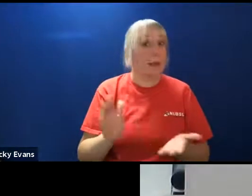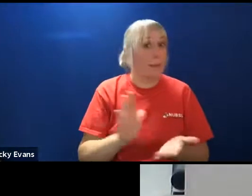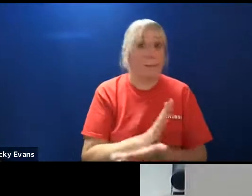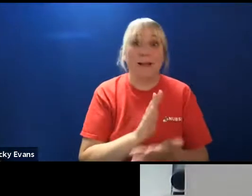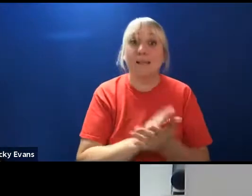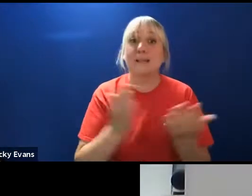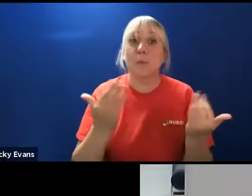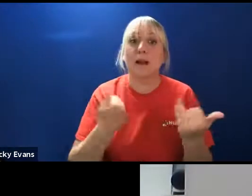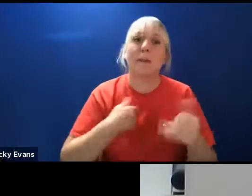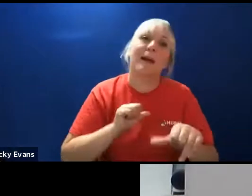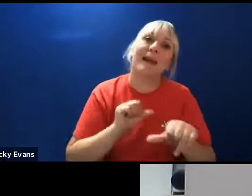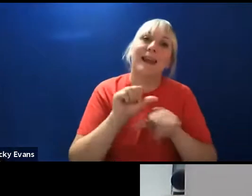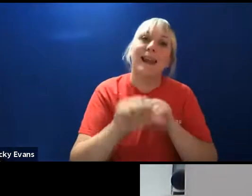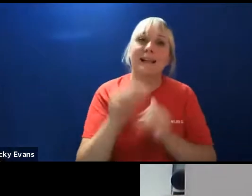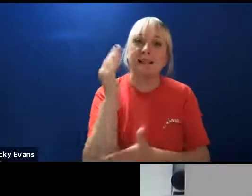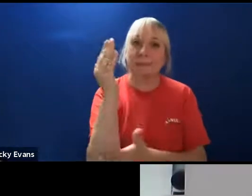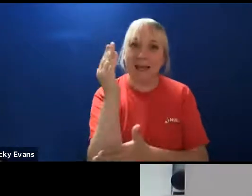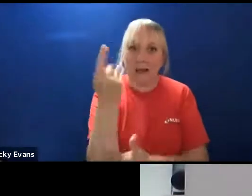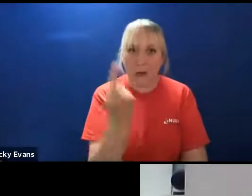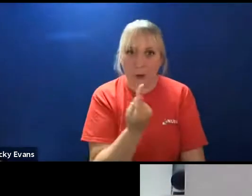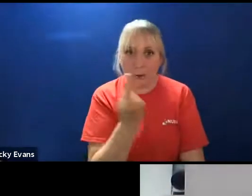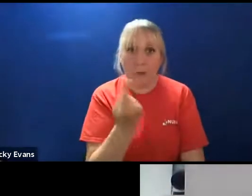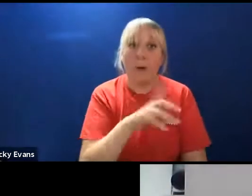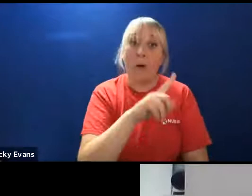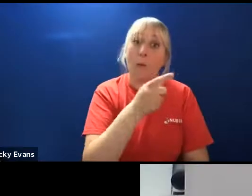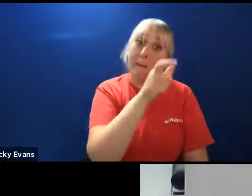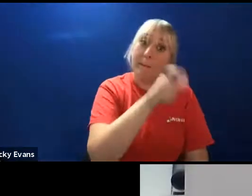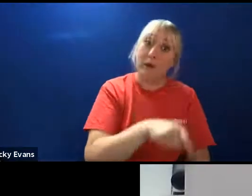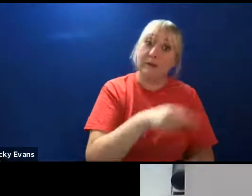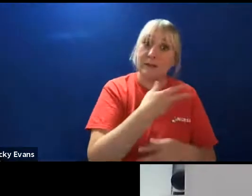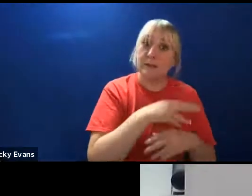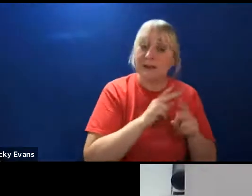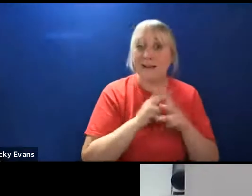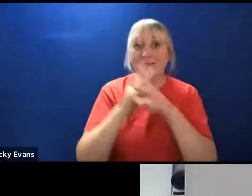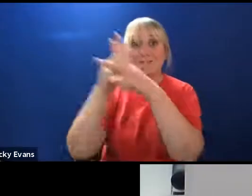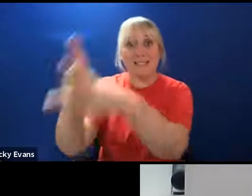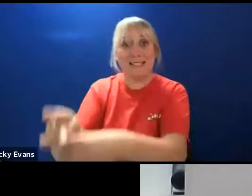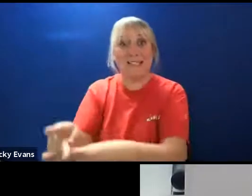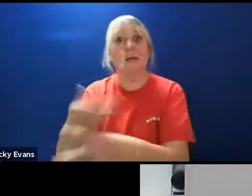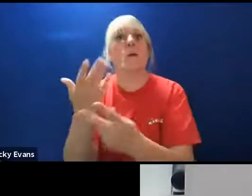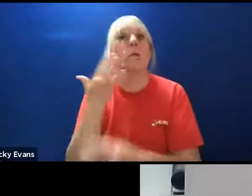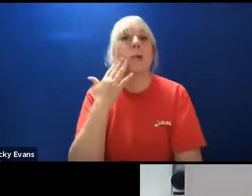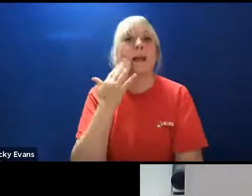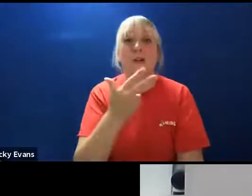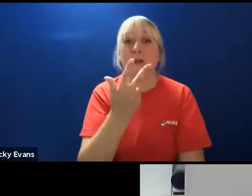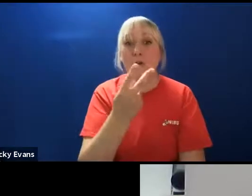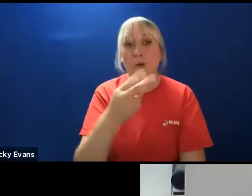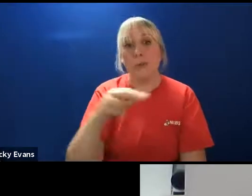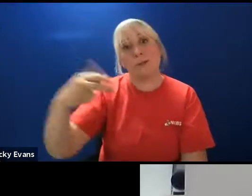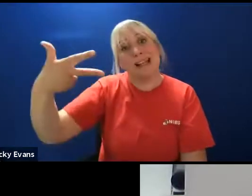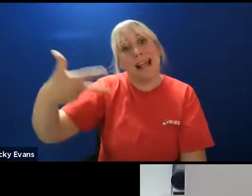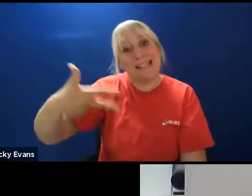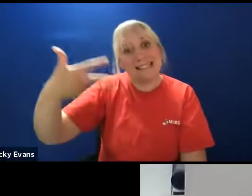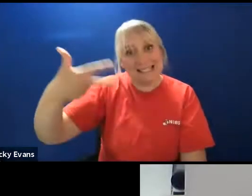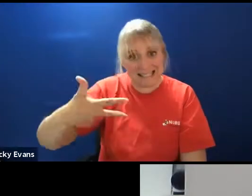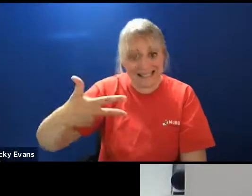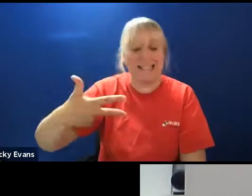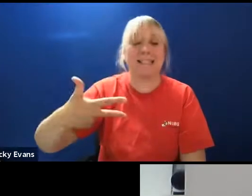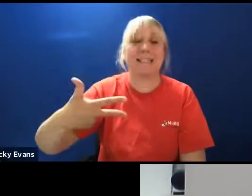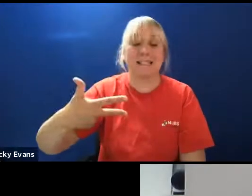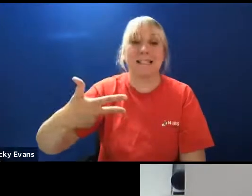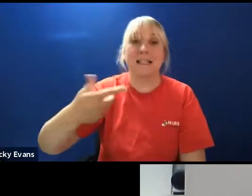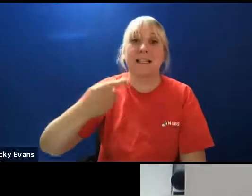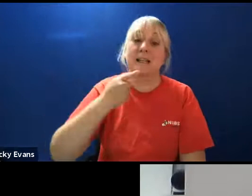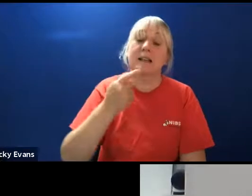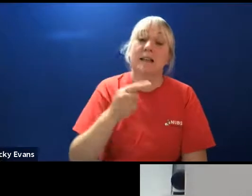our next speaker, one of the delegates who participated in the 2018 Solidarity Delegation Cuba and who